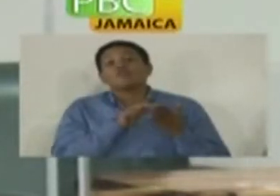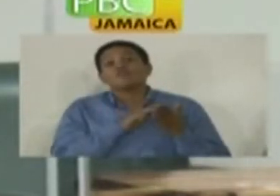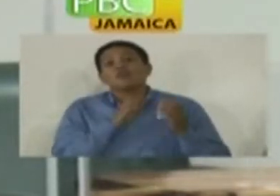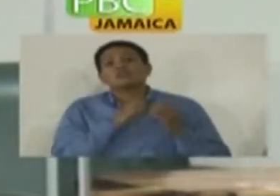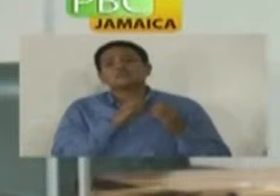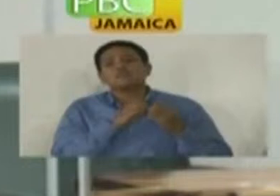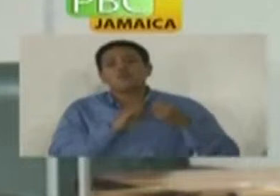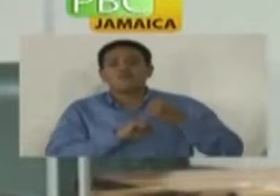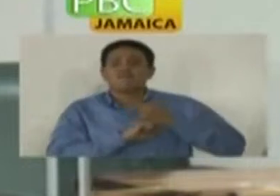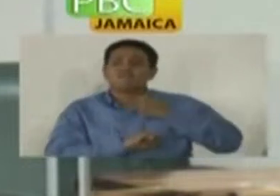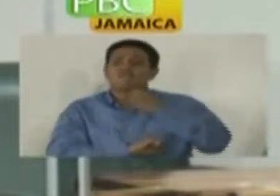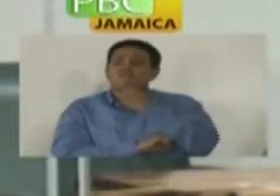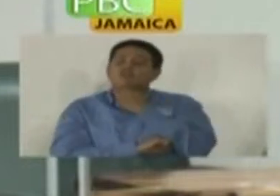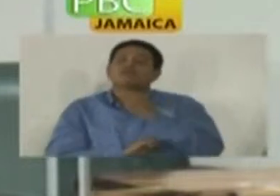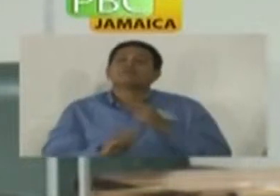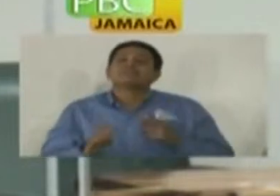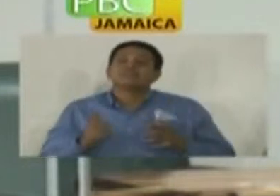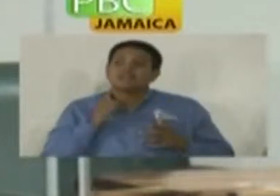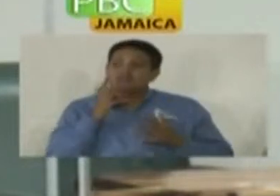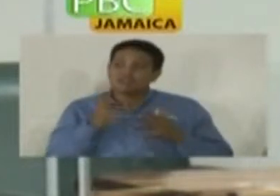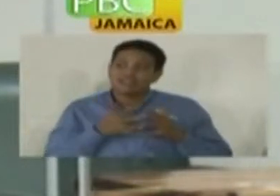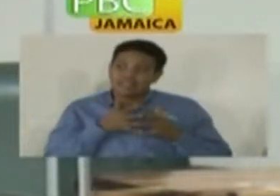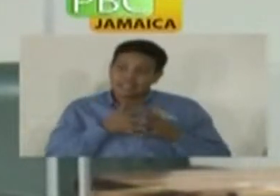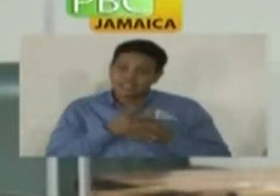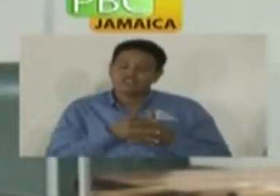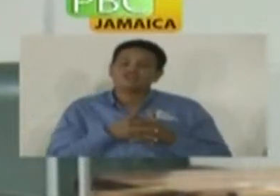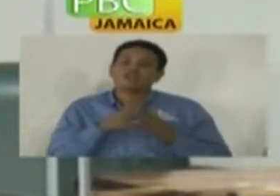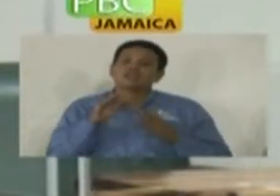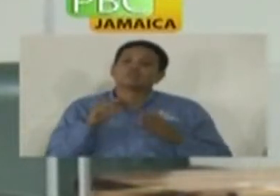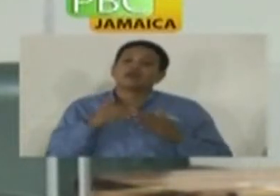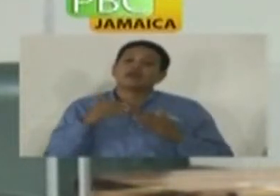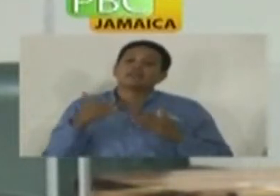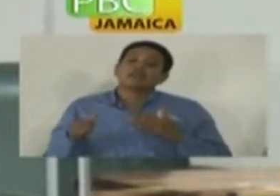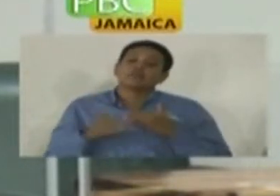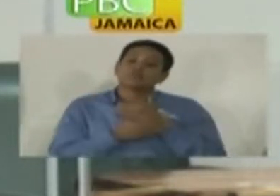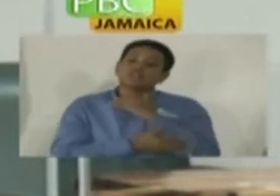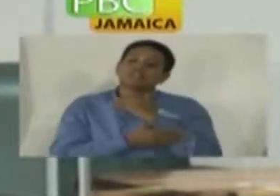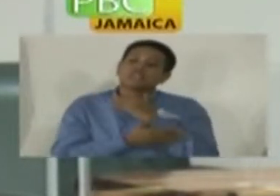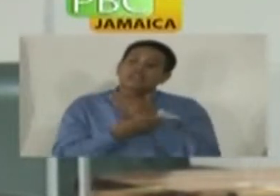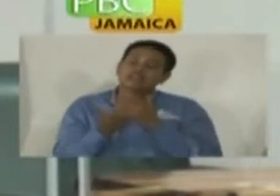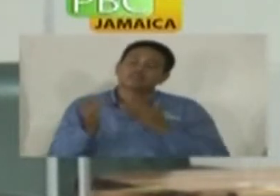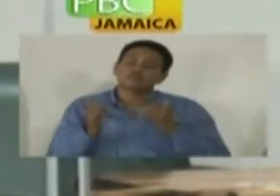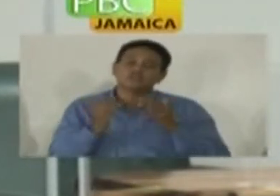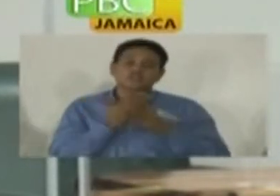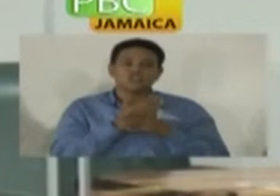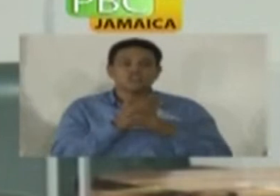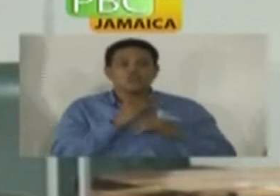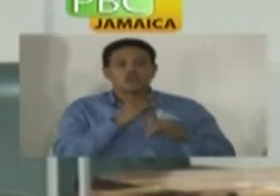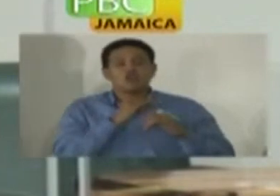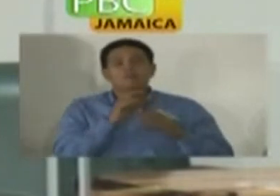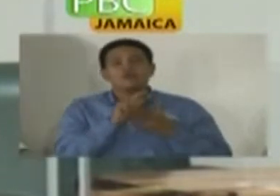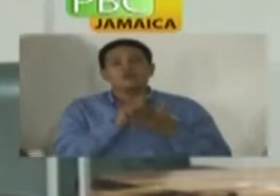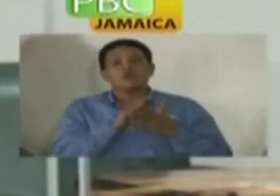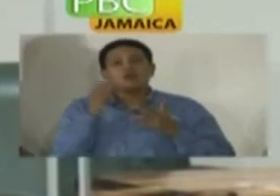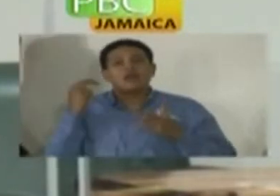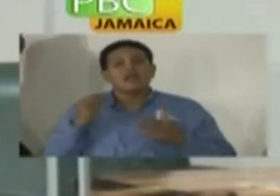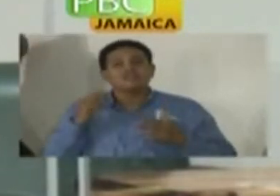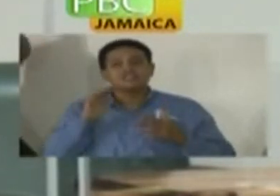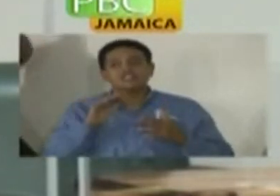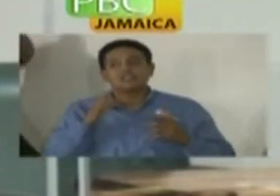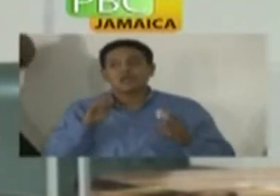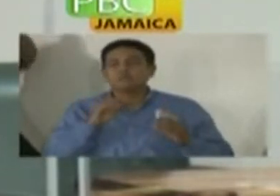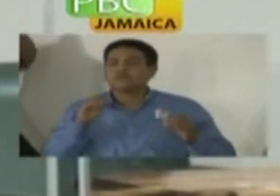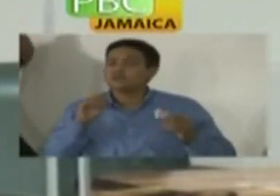fundamentally entrenched than it is by neighboring states which share its common law heritage. There is